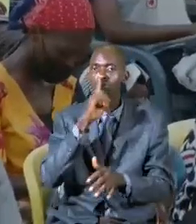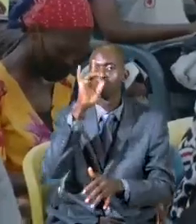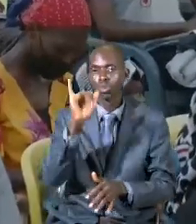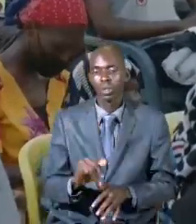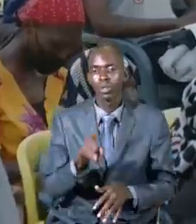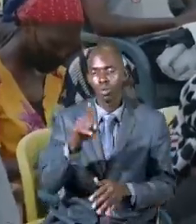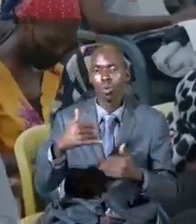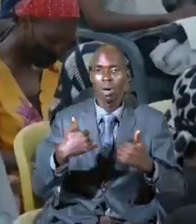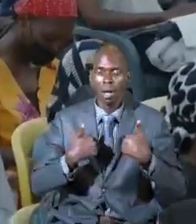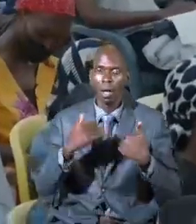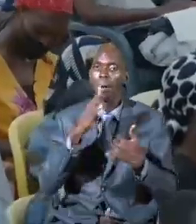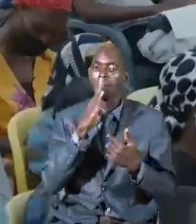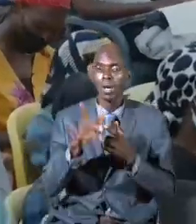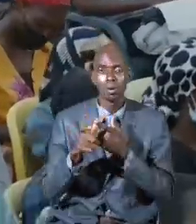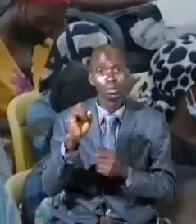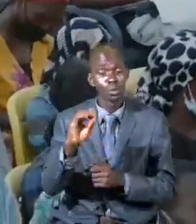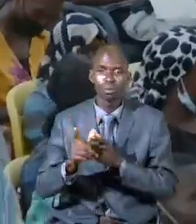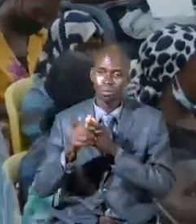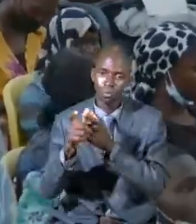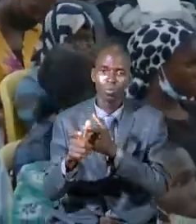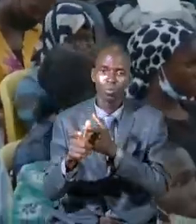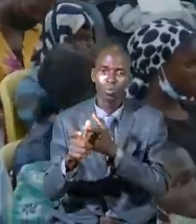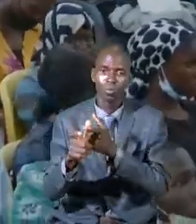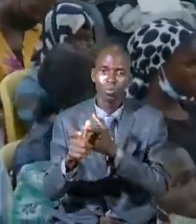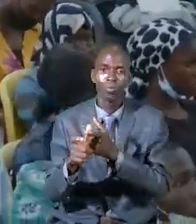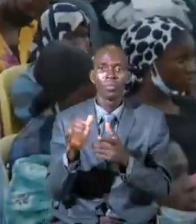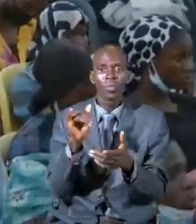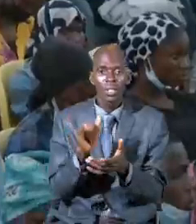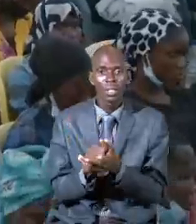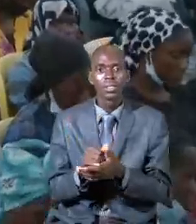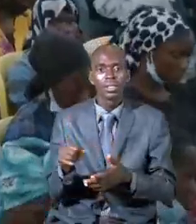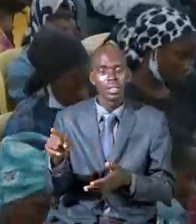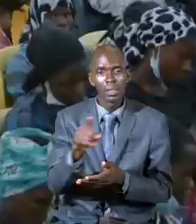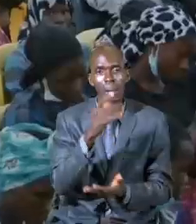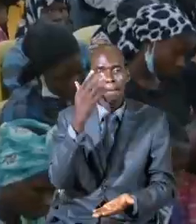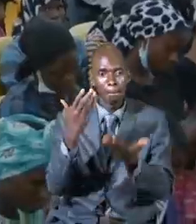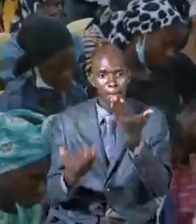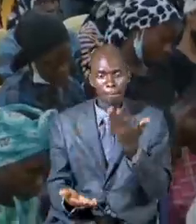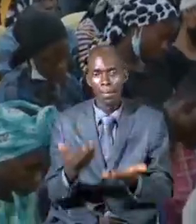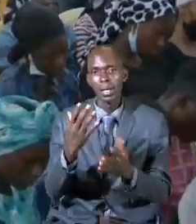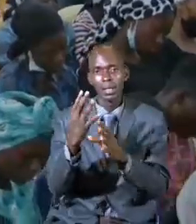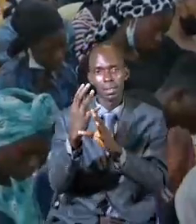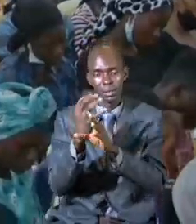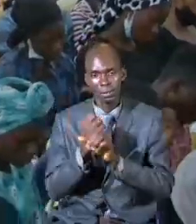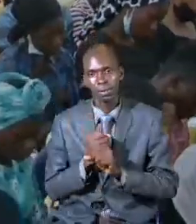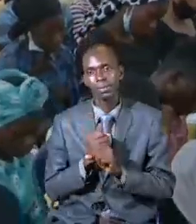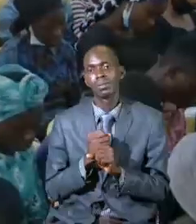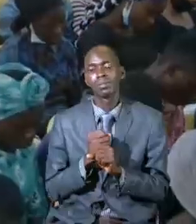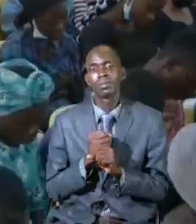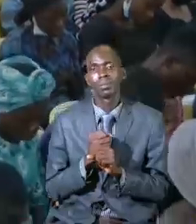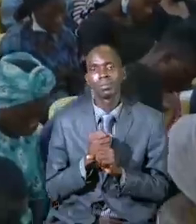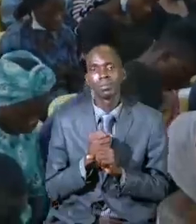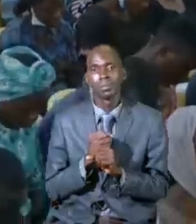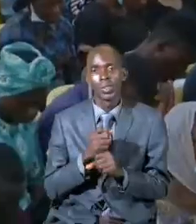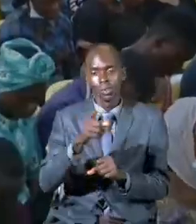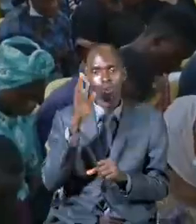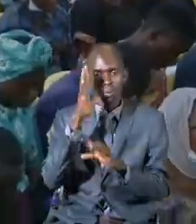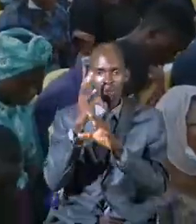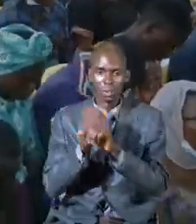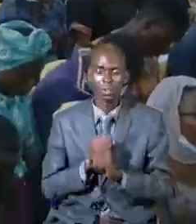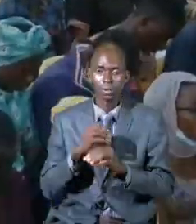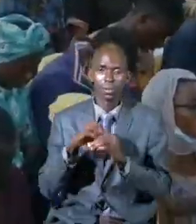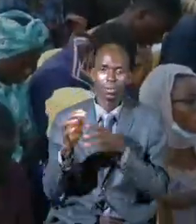So run that ye may obtain. You will obtain.